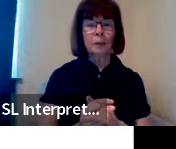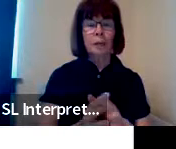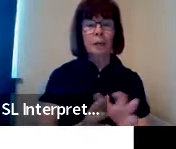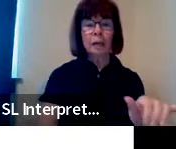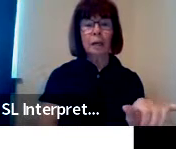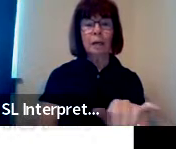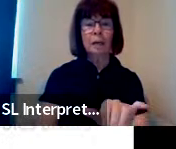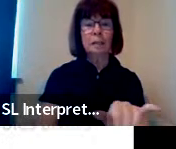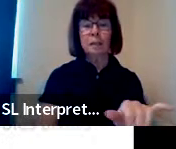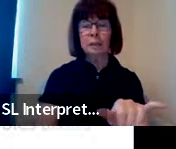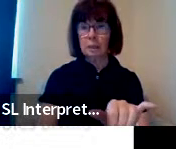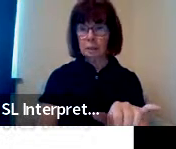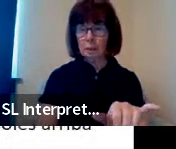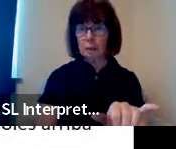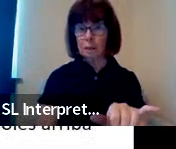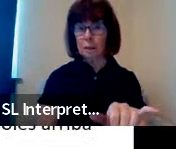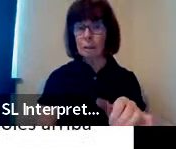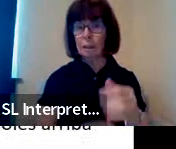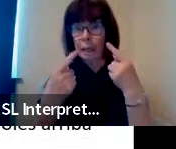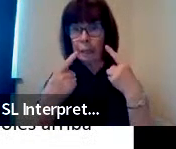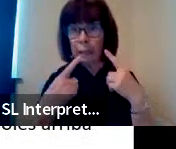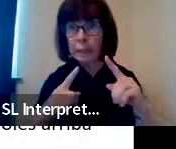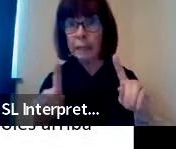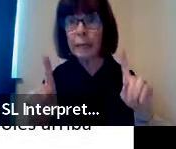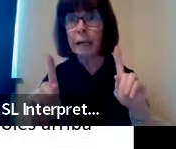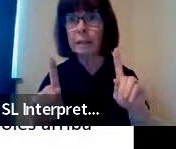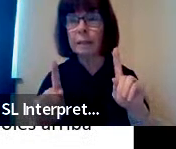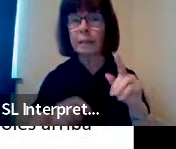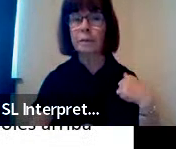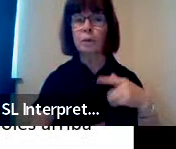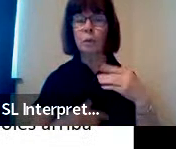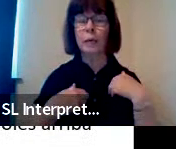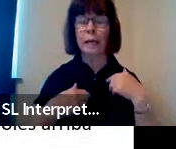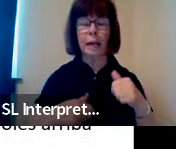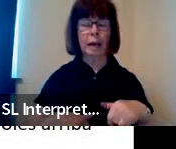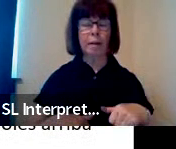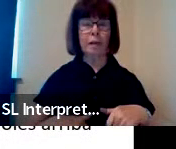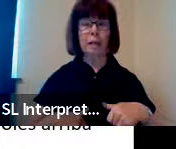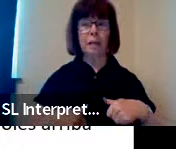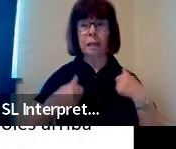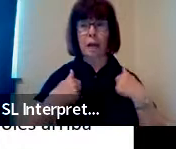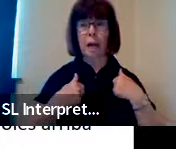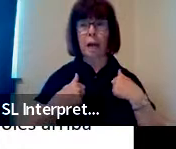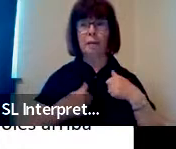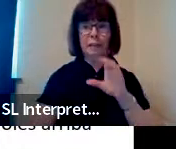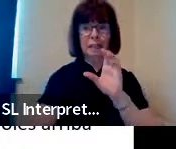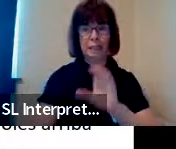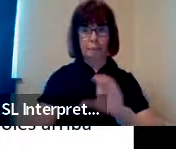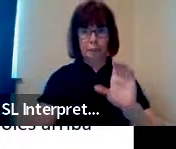Also want to announce that we have live closed captioning, and